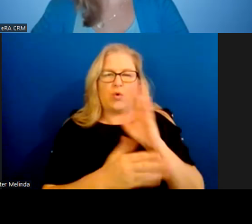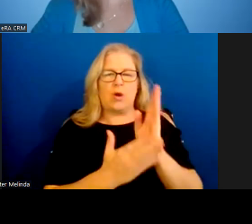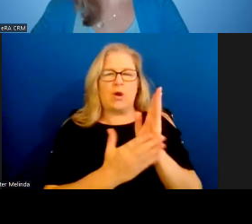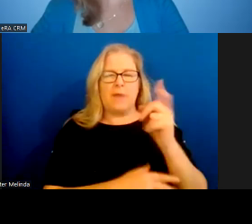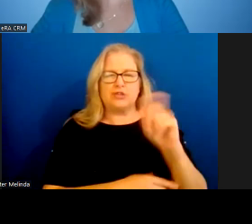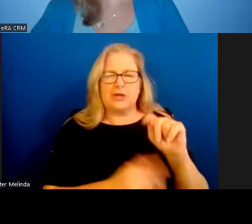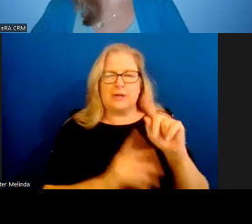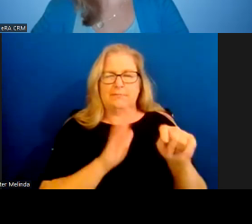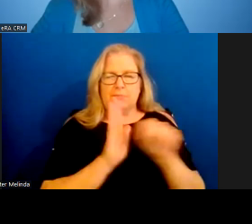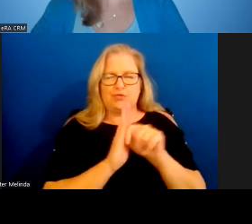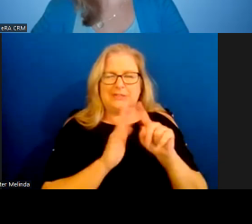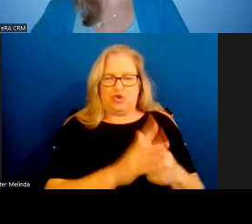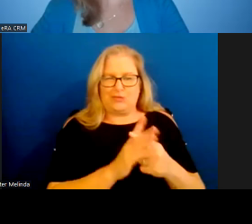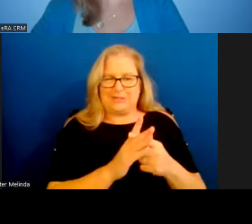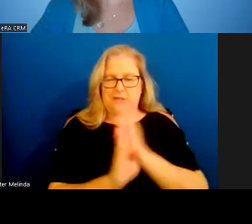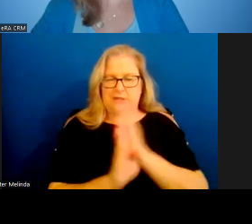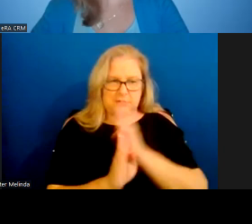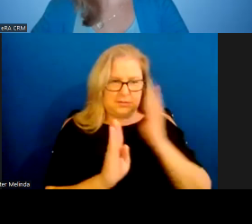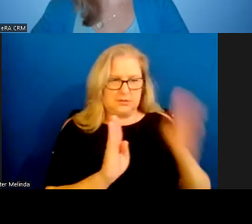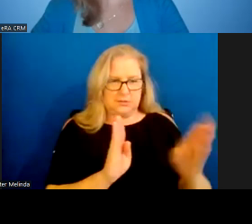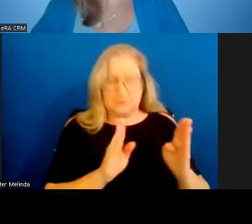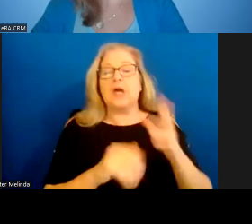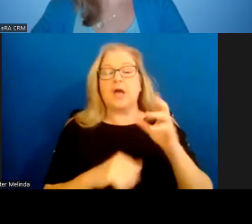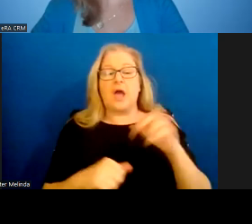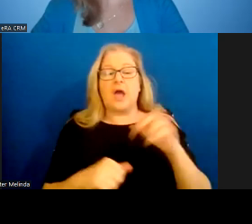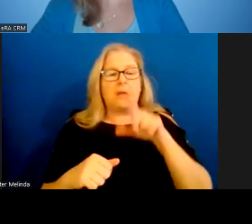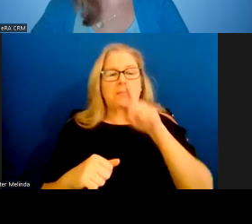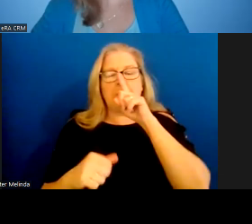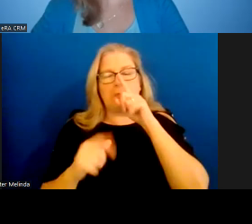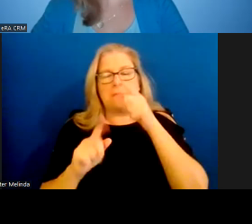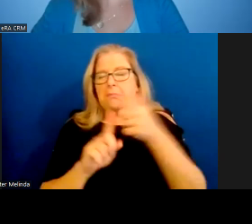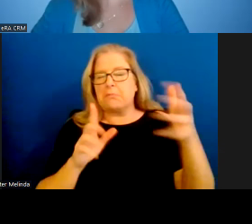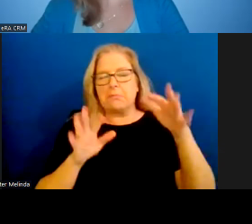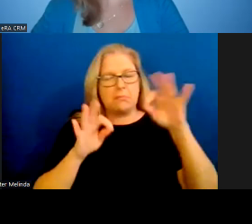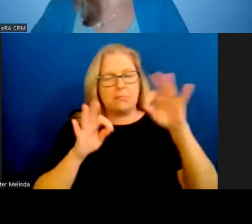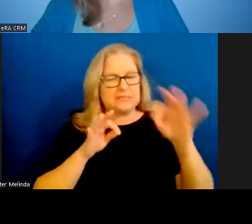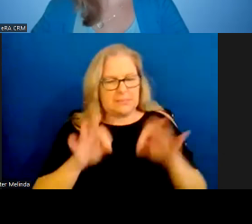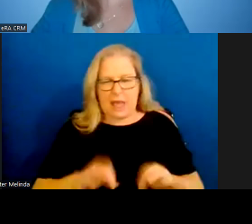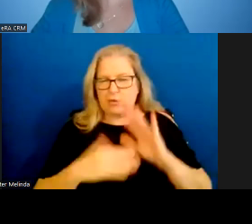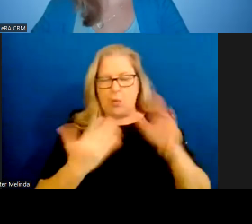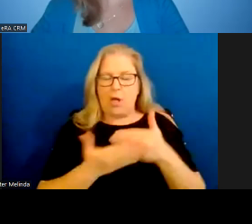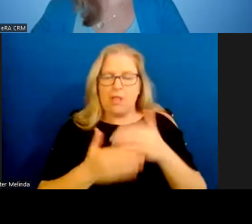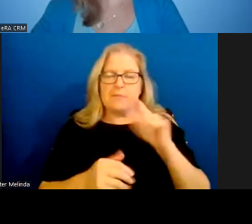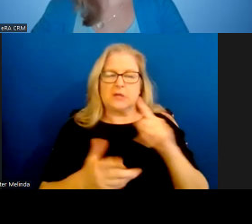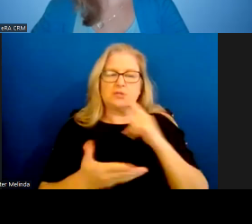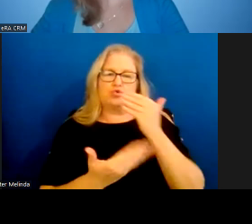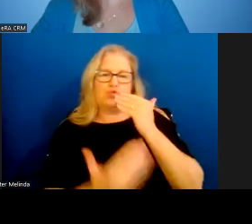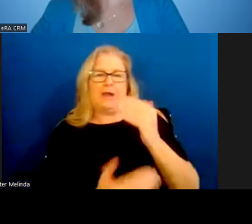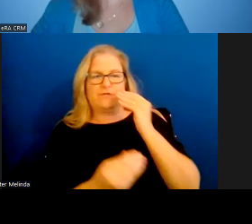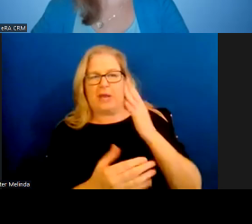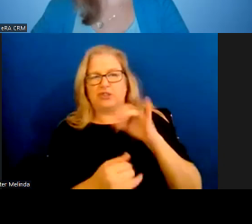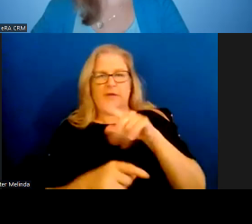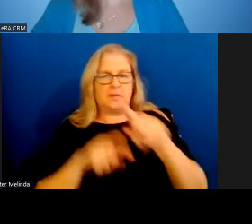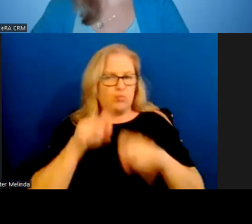date. I'm not going to go through the whole list, but very useful information if you have questions